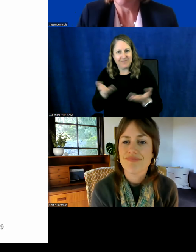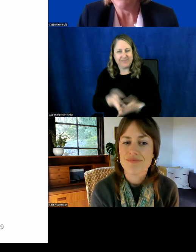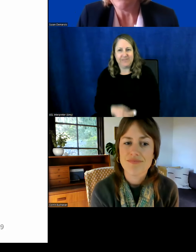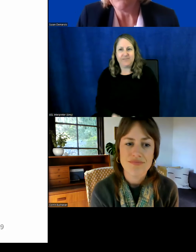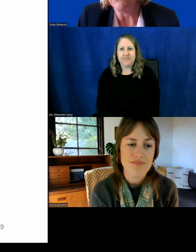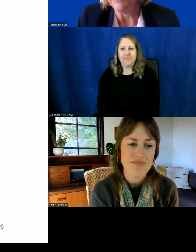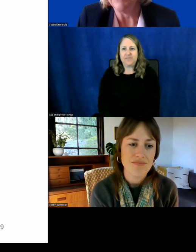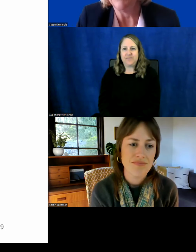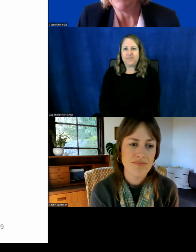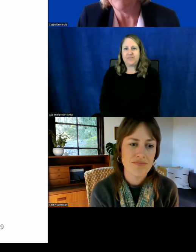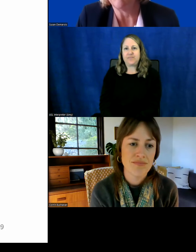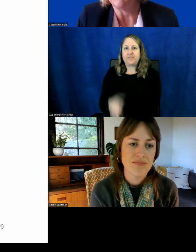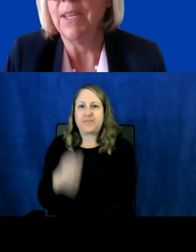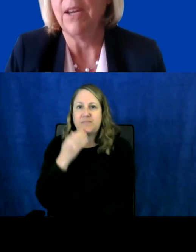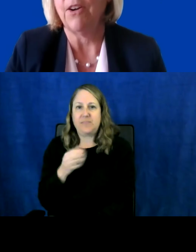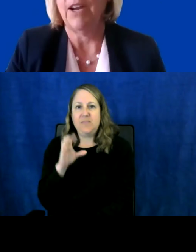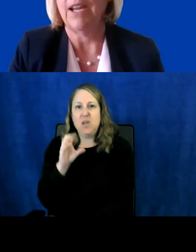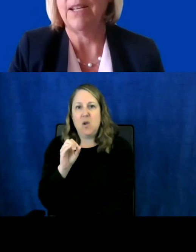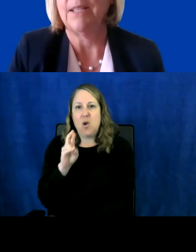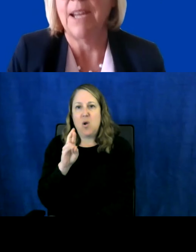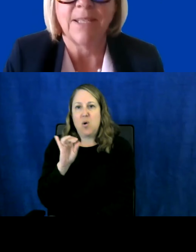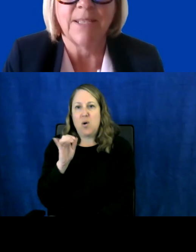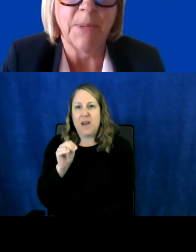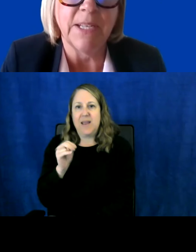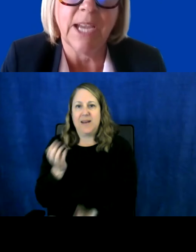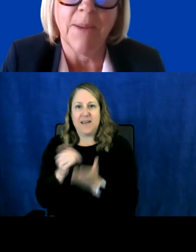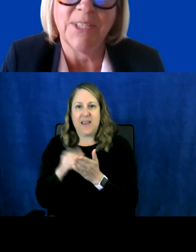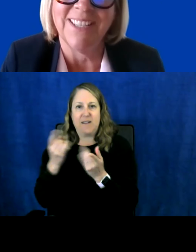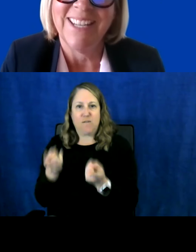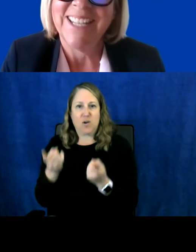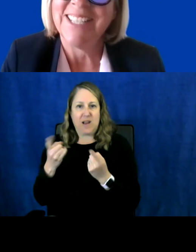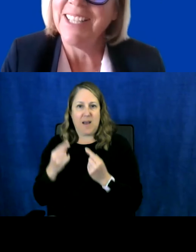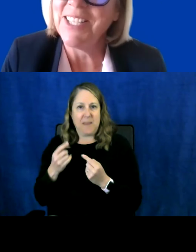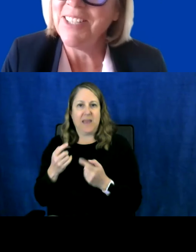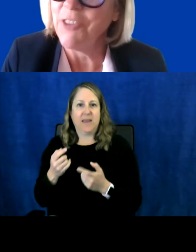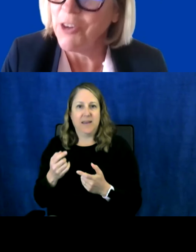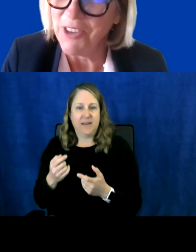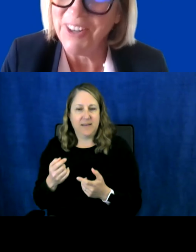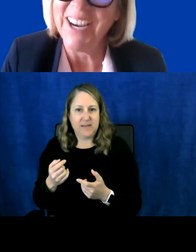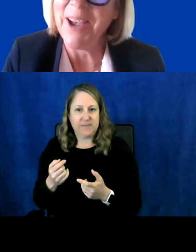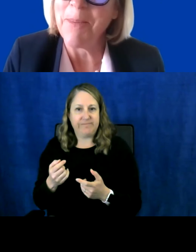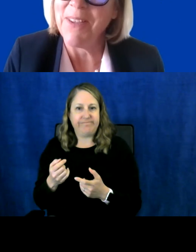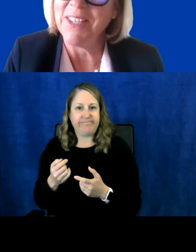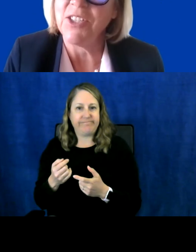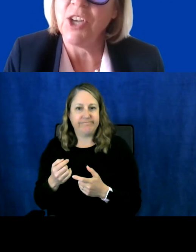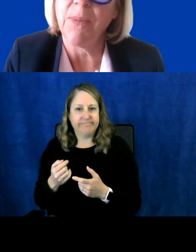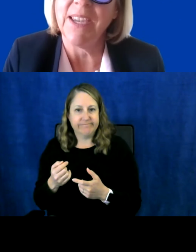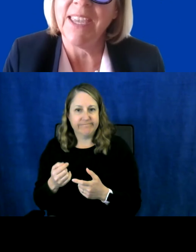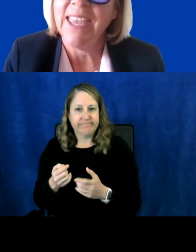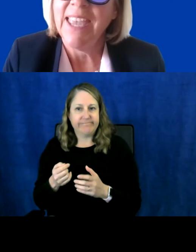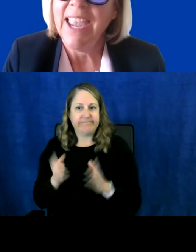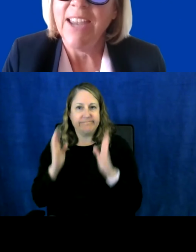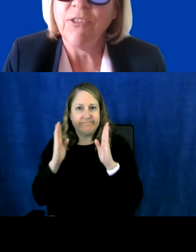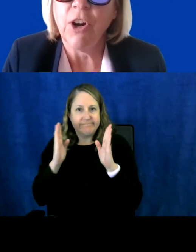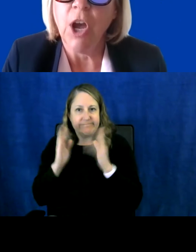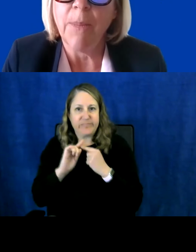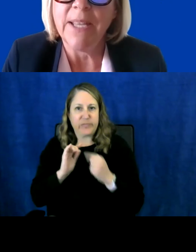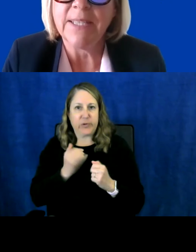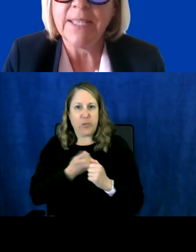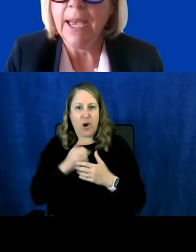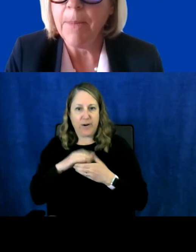Great. Thank you, Corinne, again for being here and spending time to listen further on this topic and